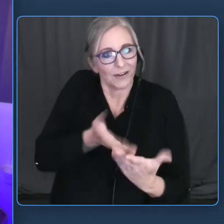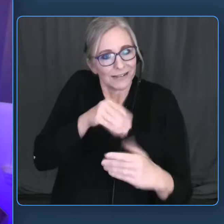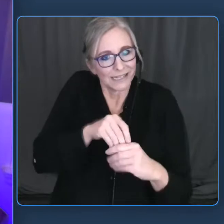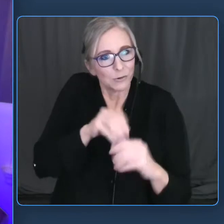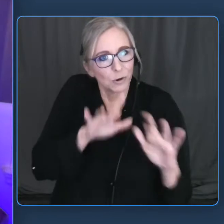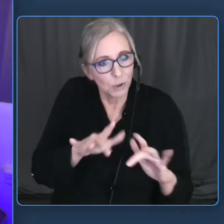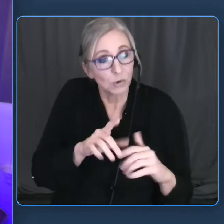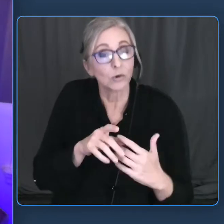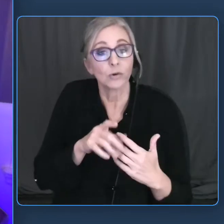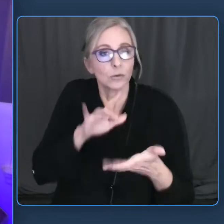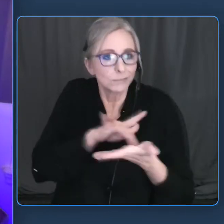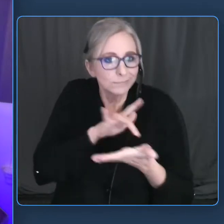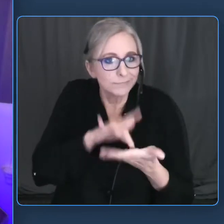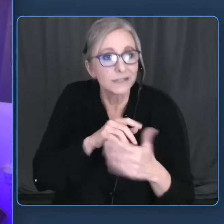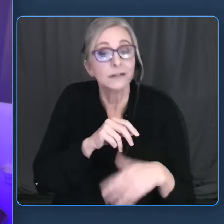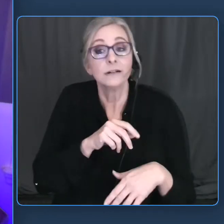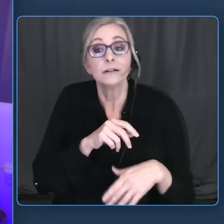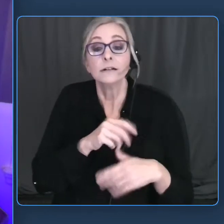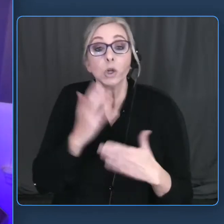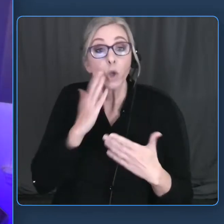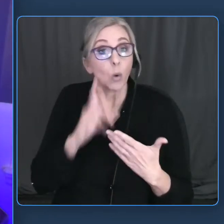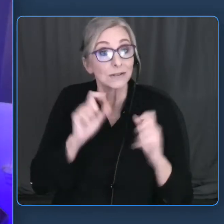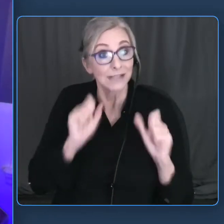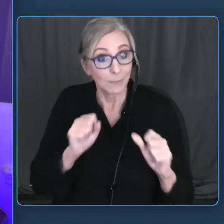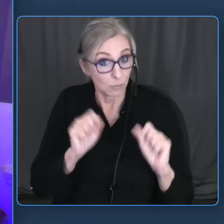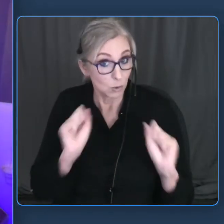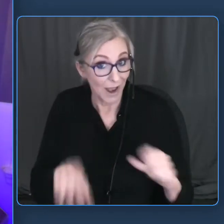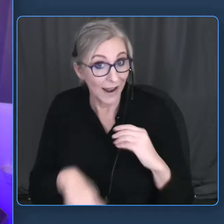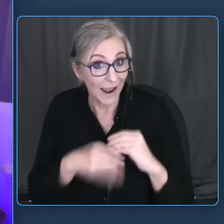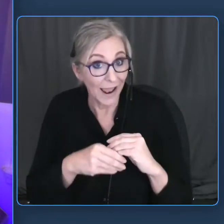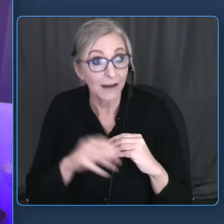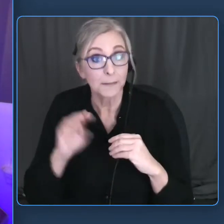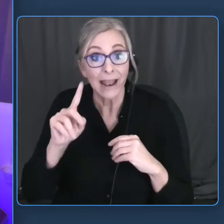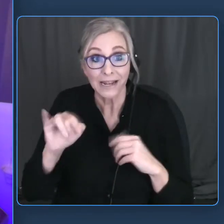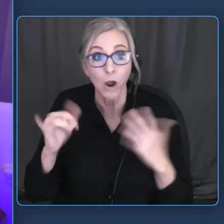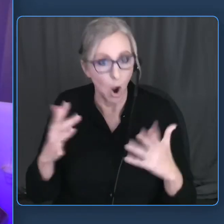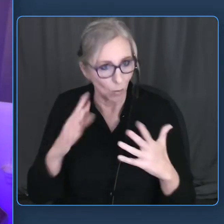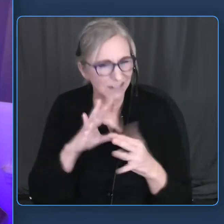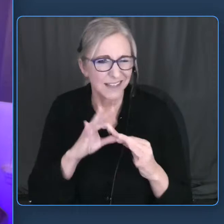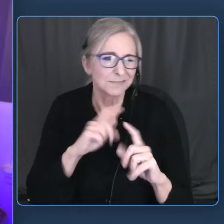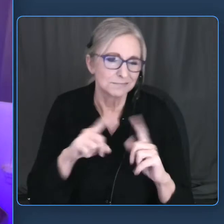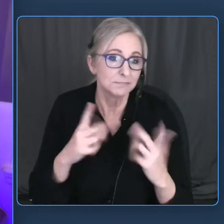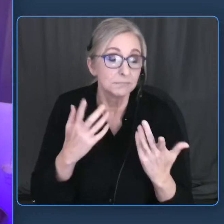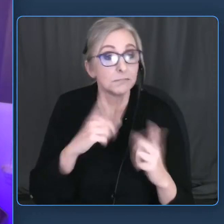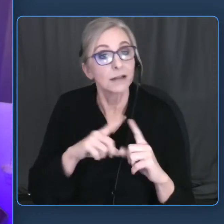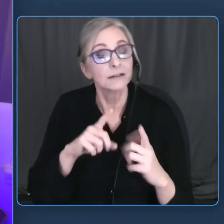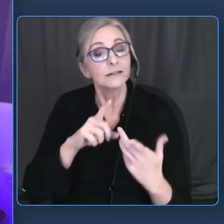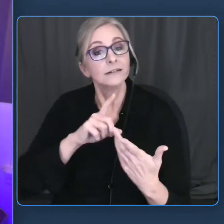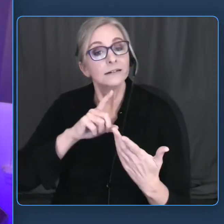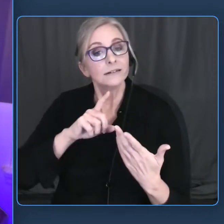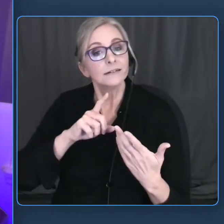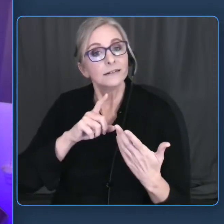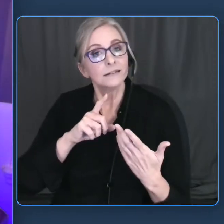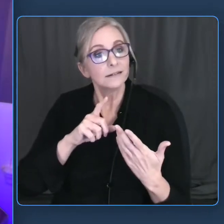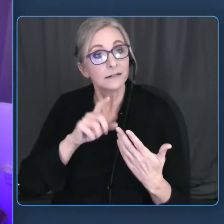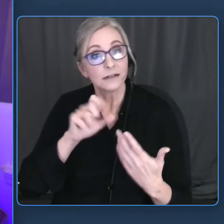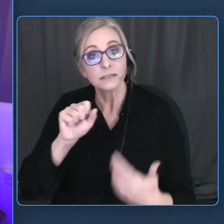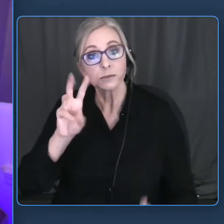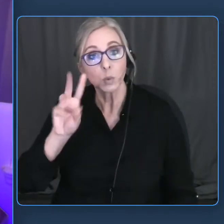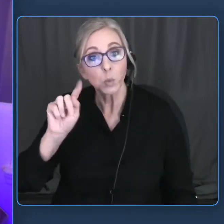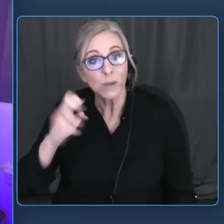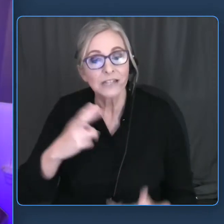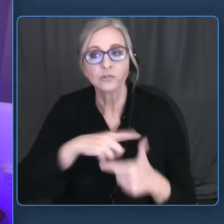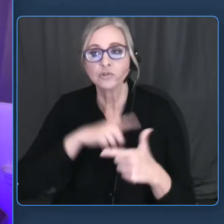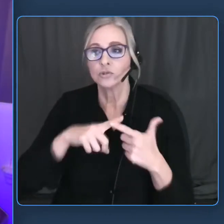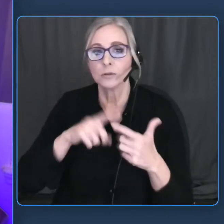and know what is capable to be added. So Mandy already said all this, but switch access and